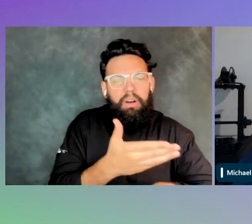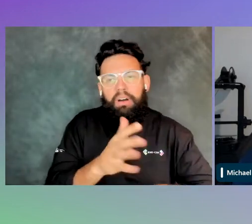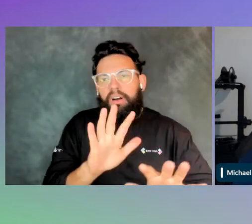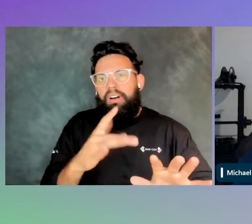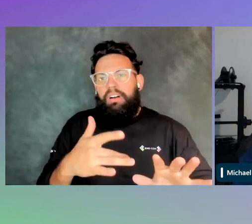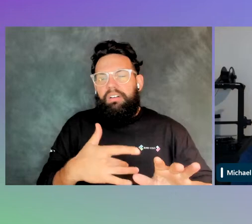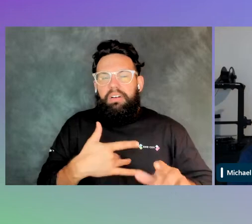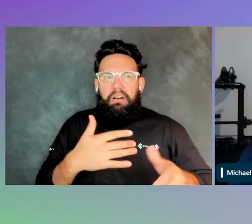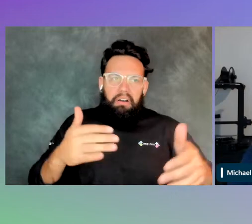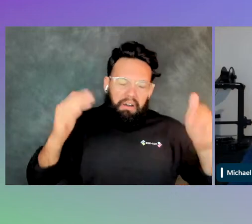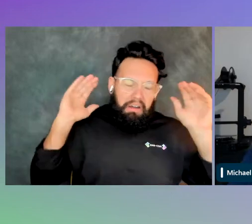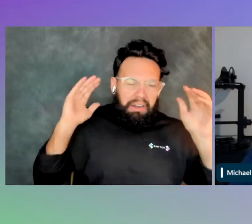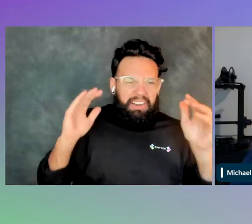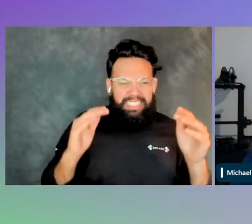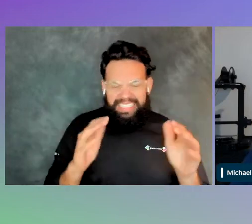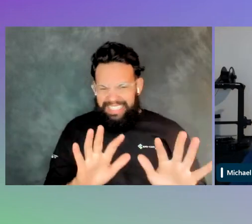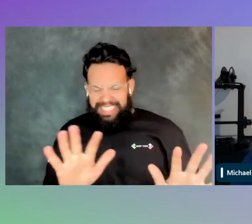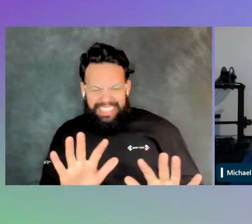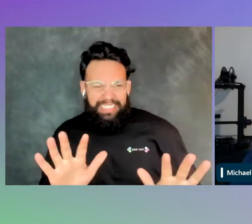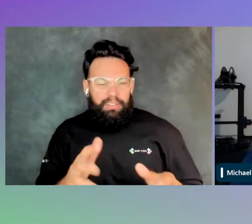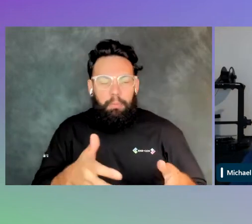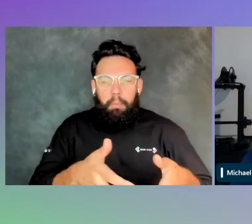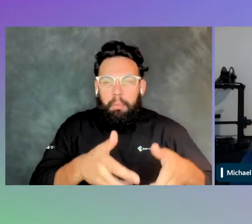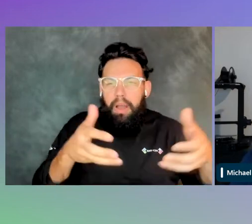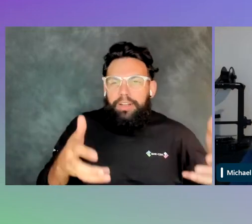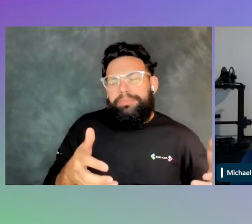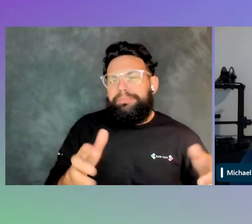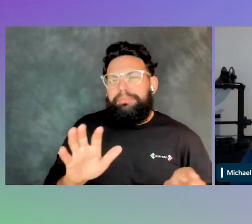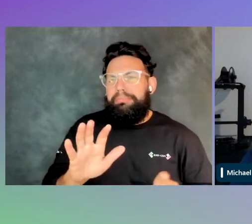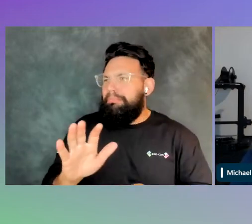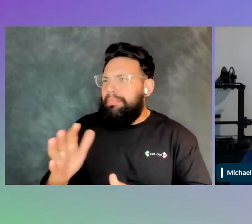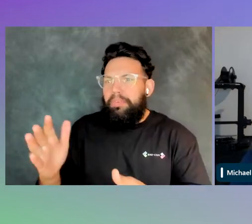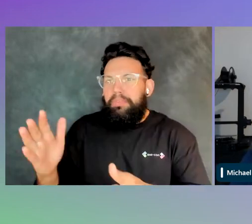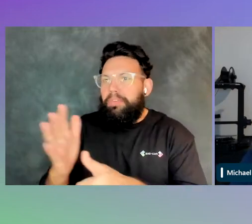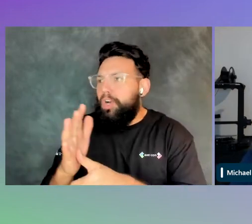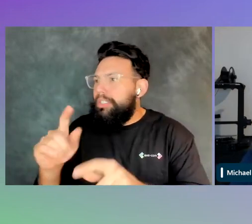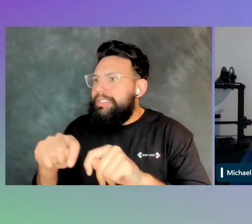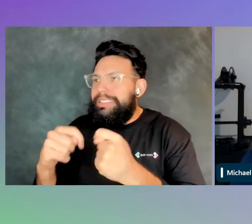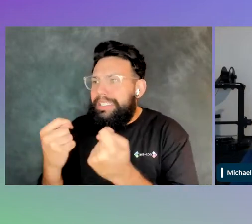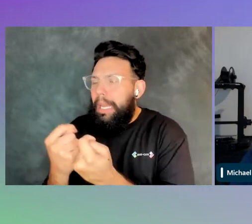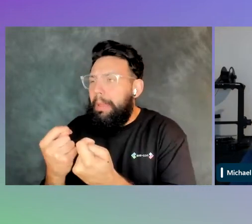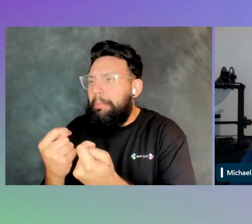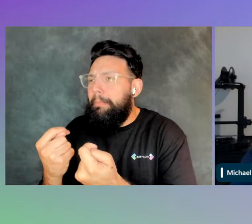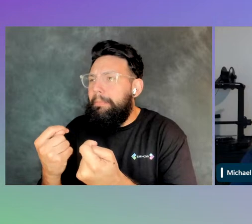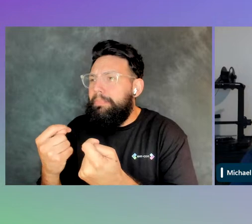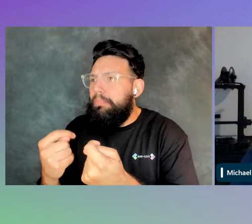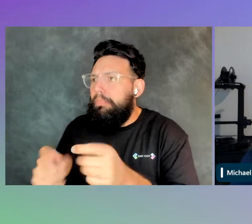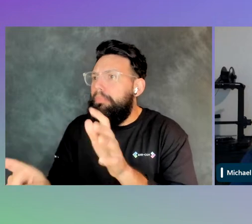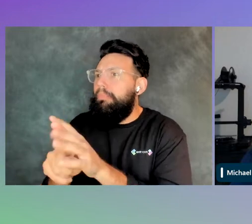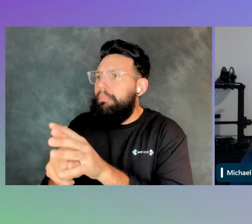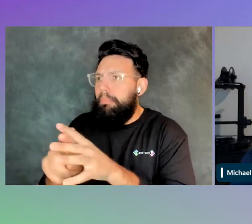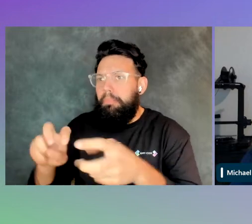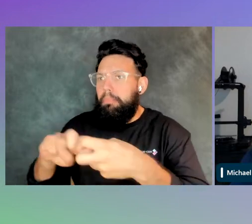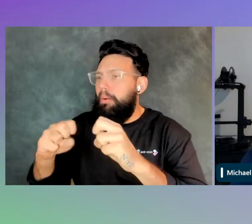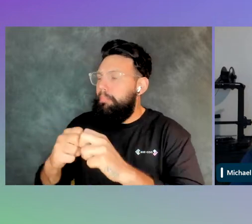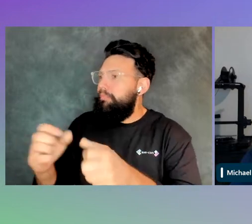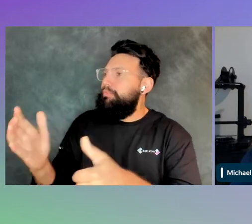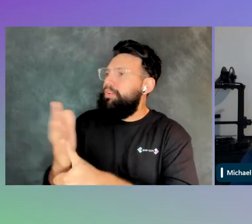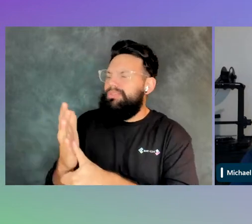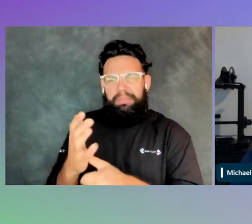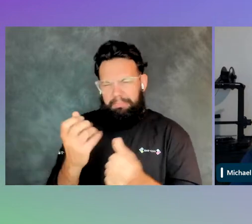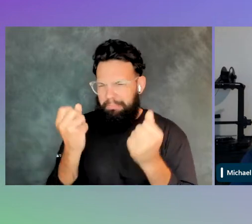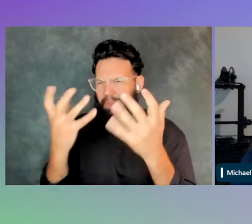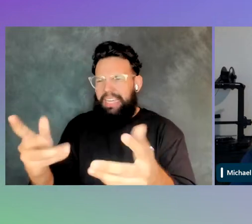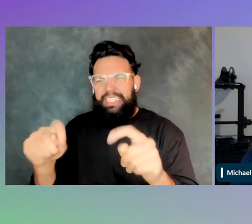you're not the first team to have this problem. You won't be the last. It's just about